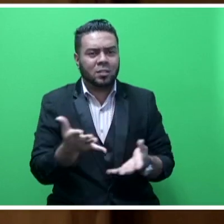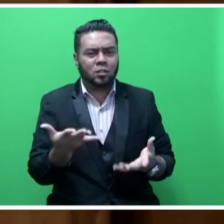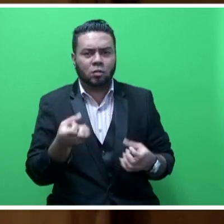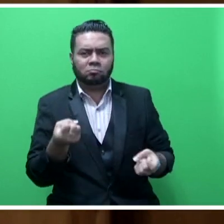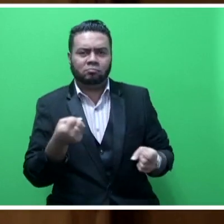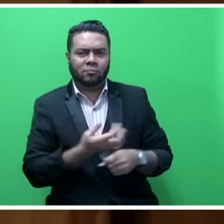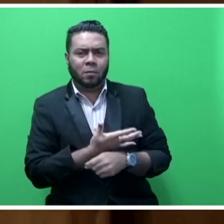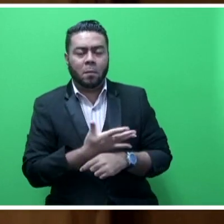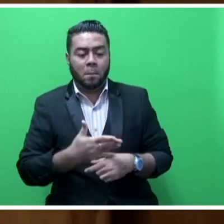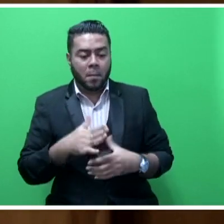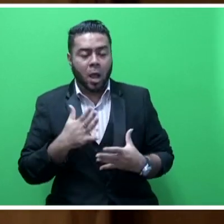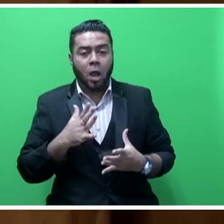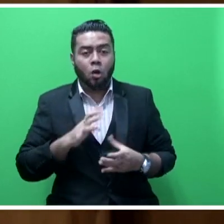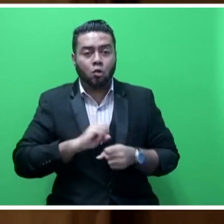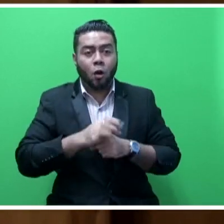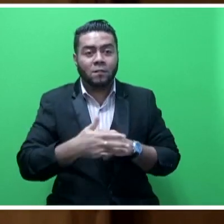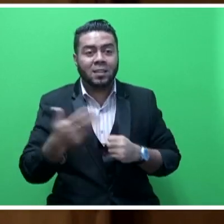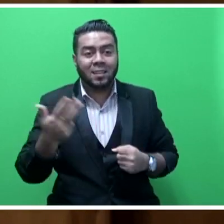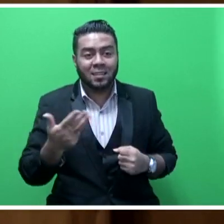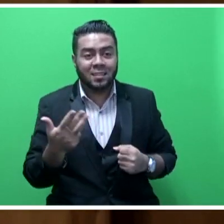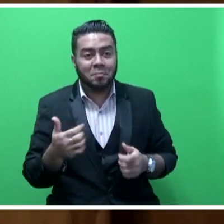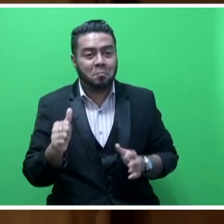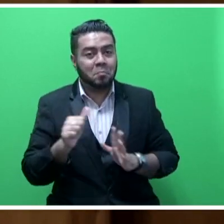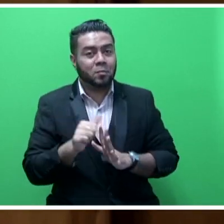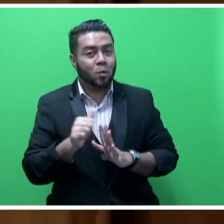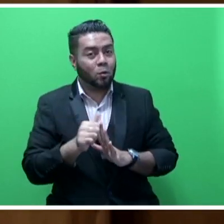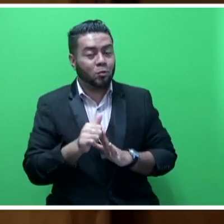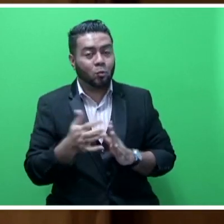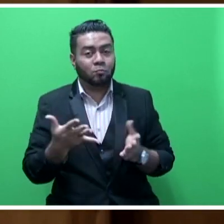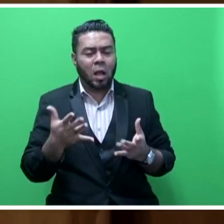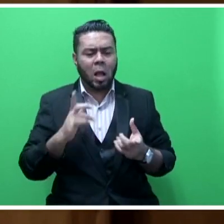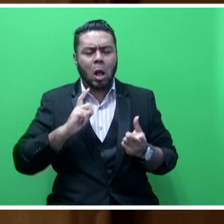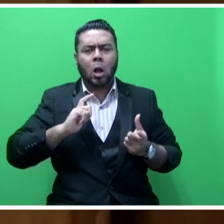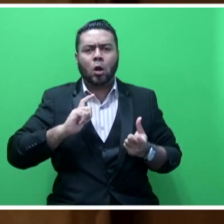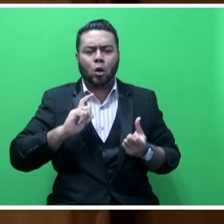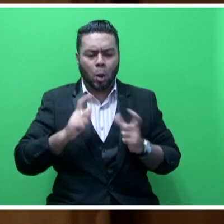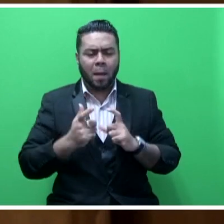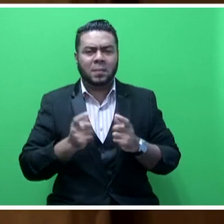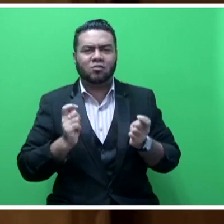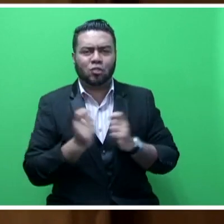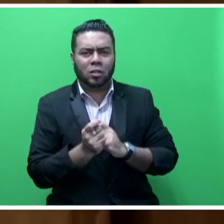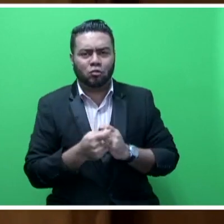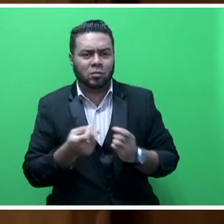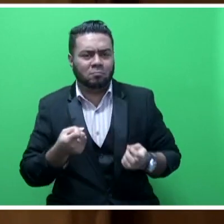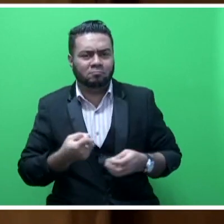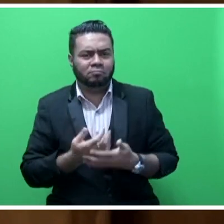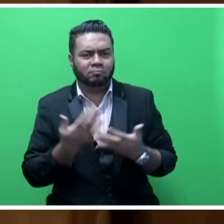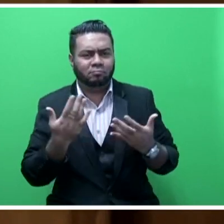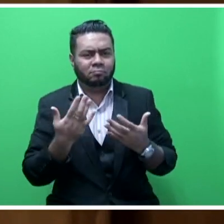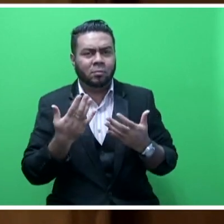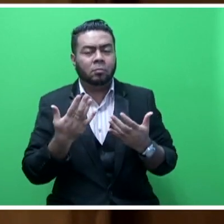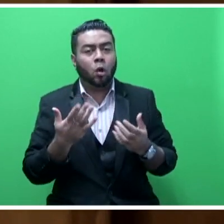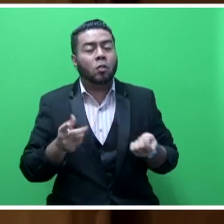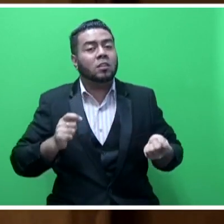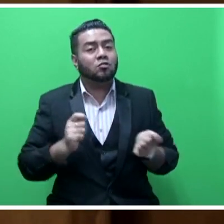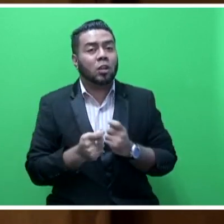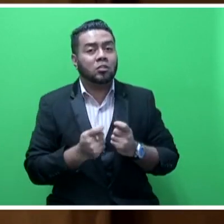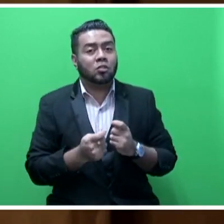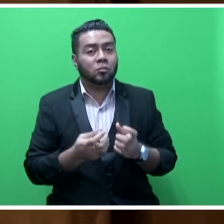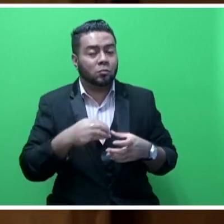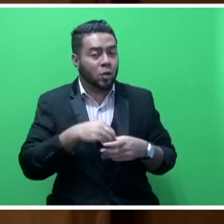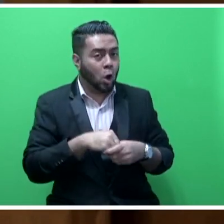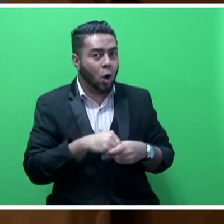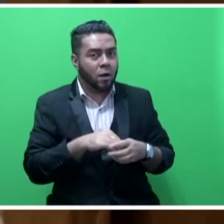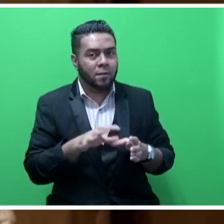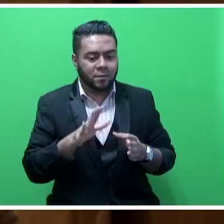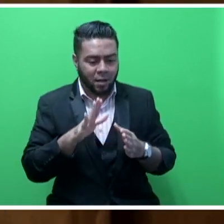by COVID-19, but also climate change, which has a major effect on the changing conditions of our